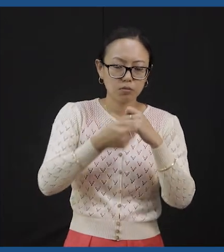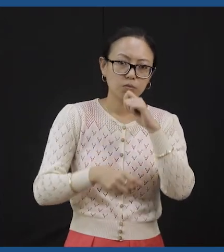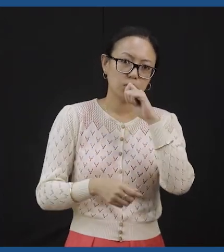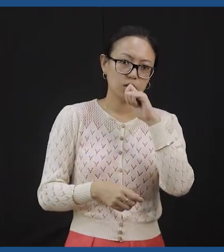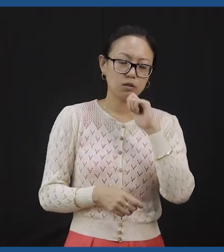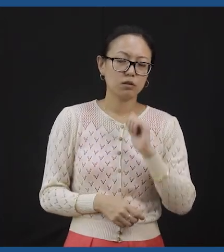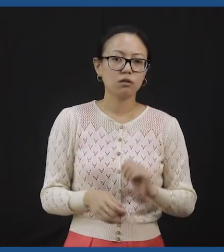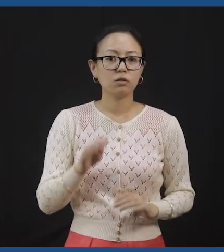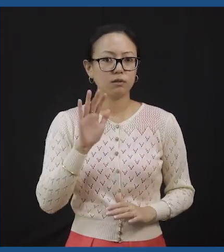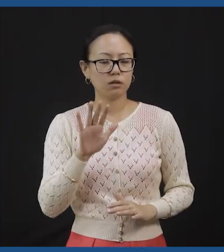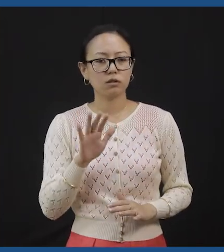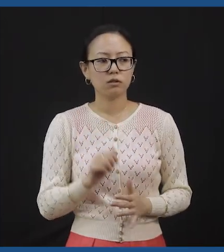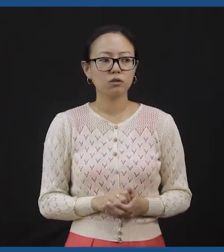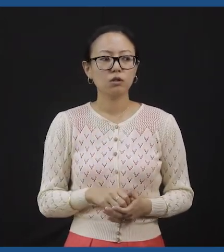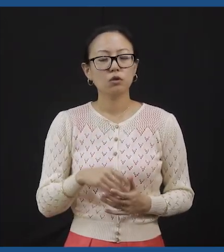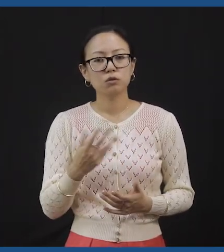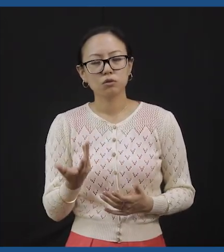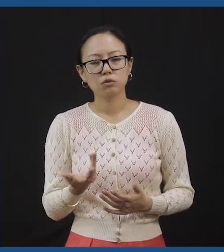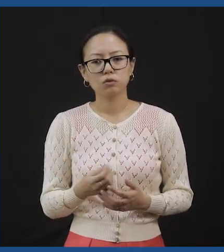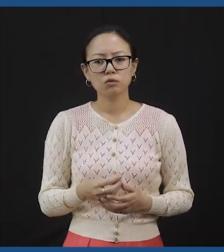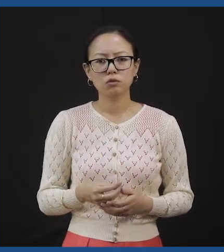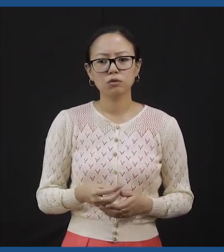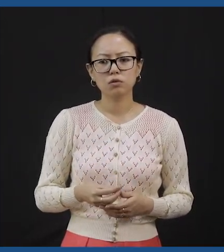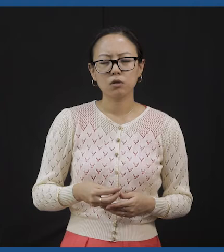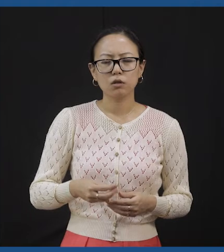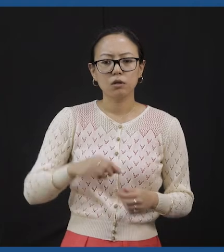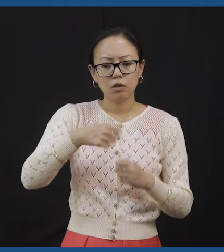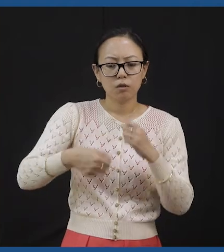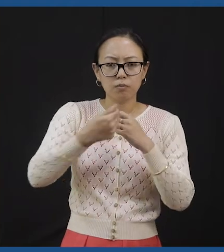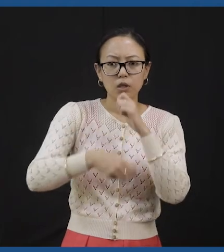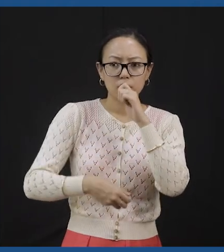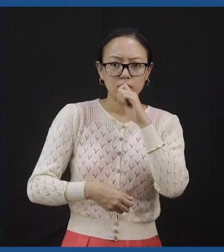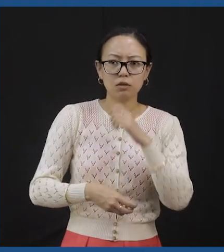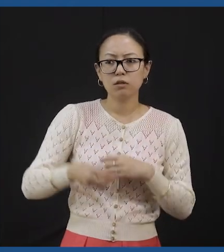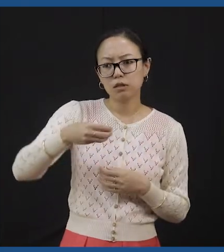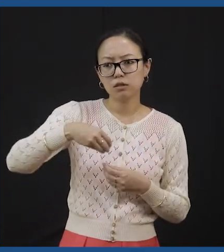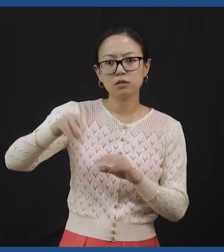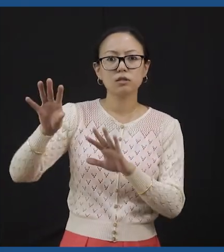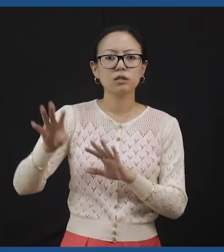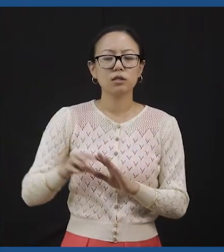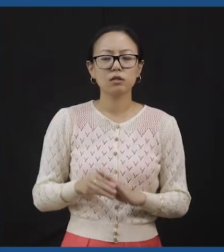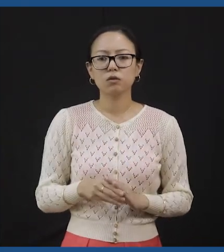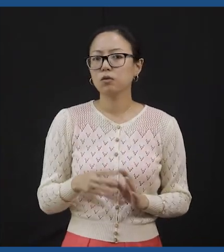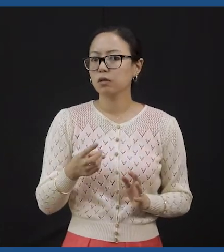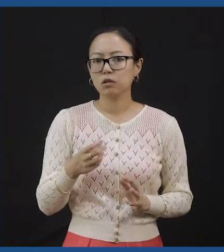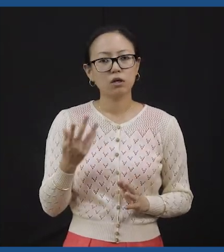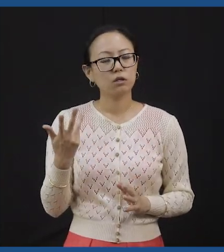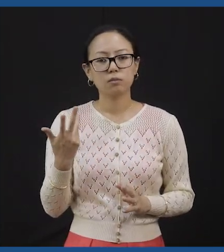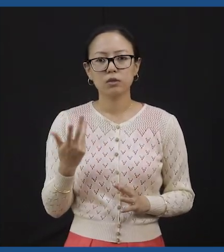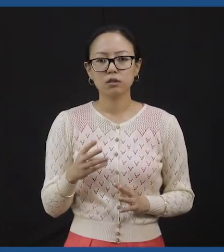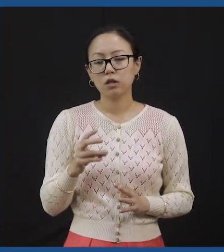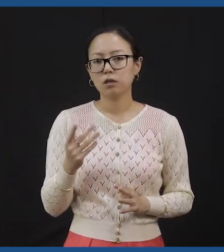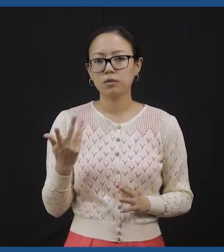35. In the end of the day, at the end of the day, he have only 6. So we will find this out, how many he sold,